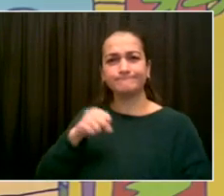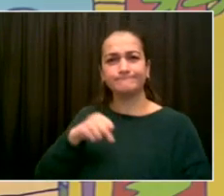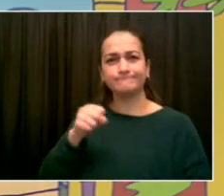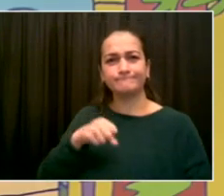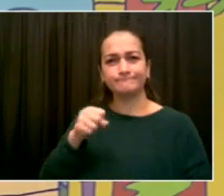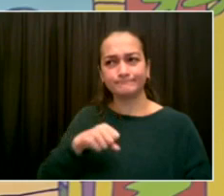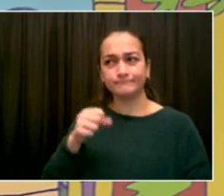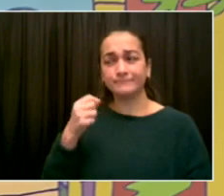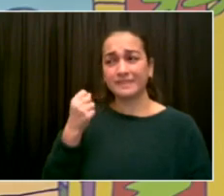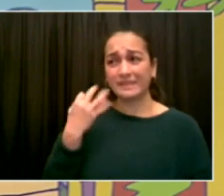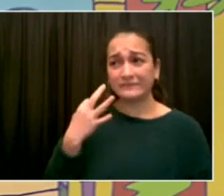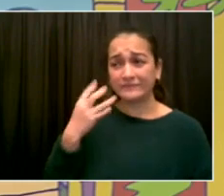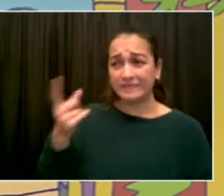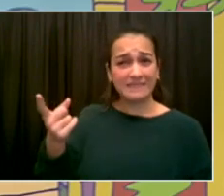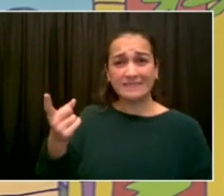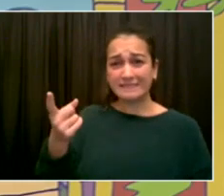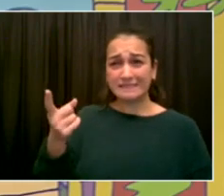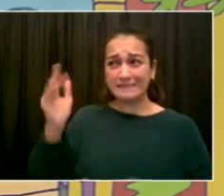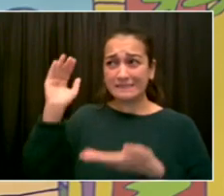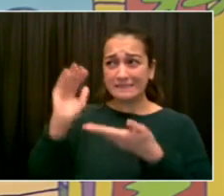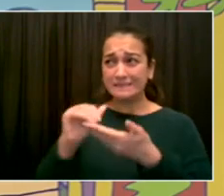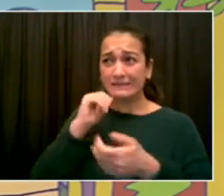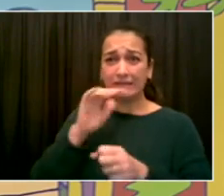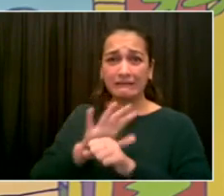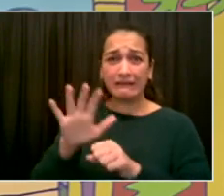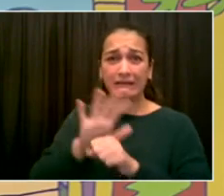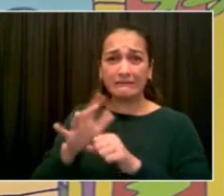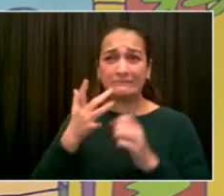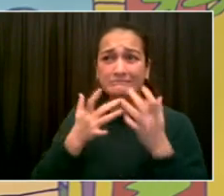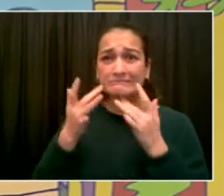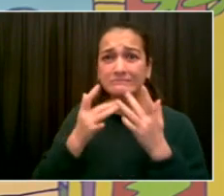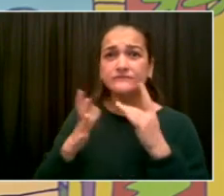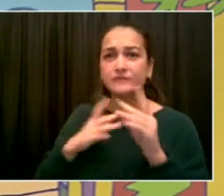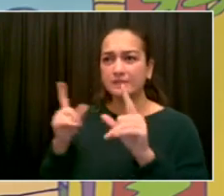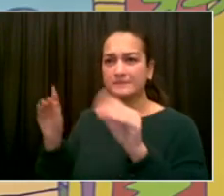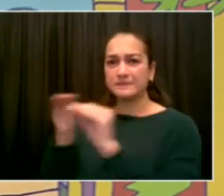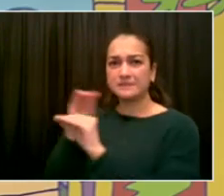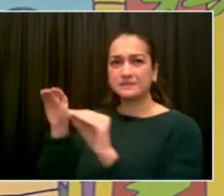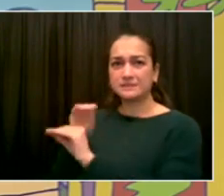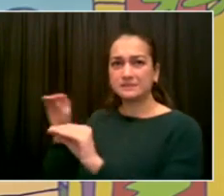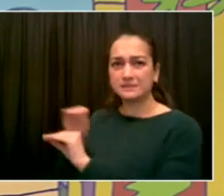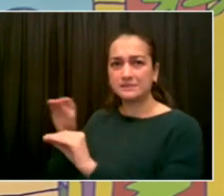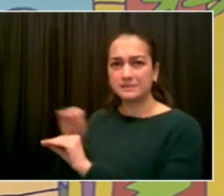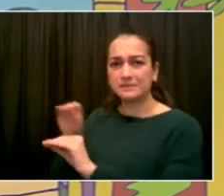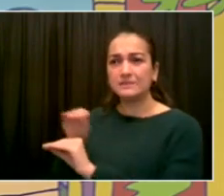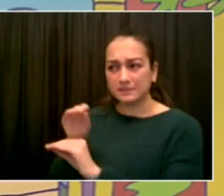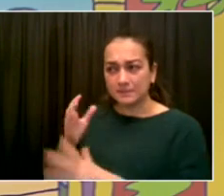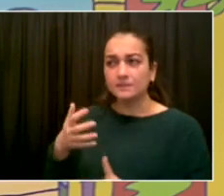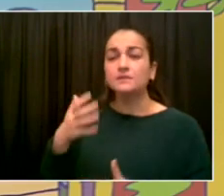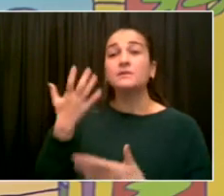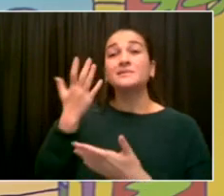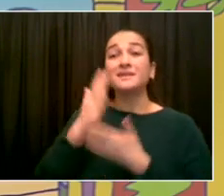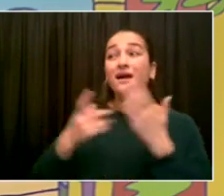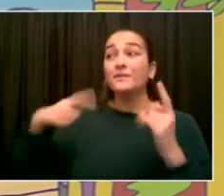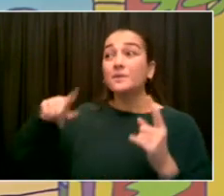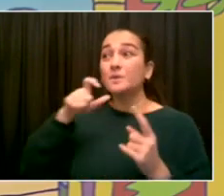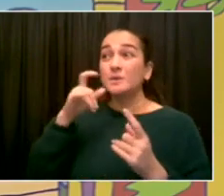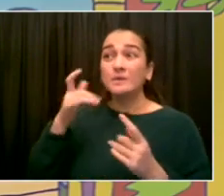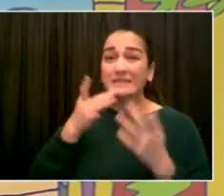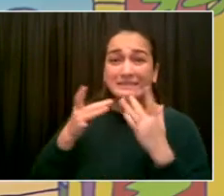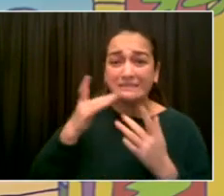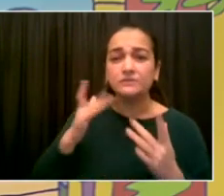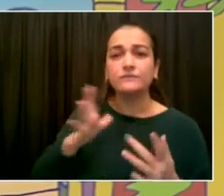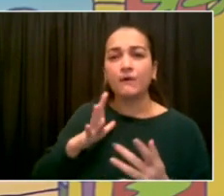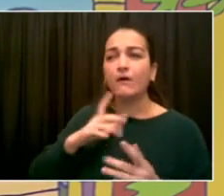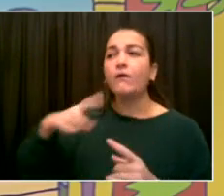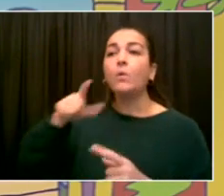of members out because of COVID, and they had to keep making constant adjustments to provide the services we need to keep people safe, and they did it,